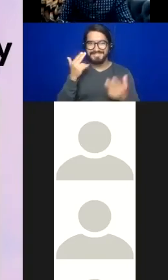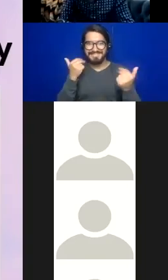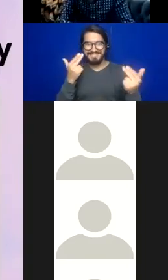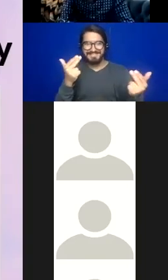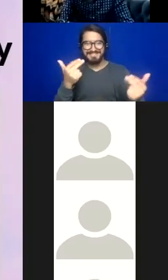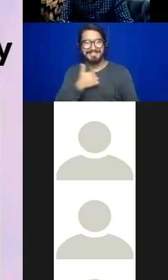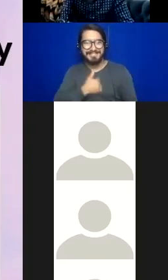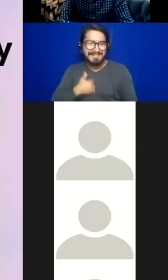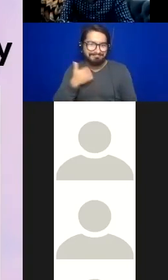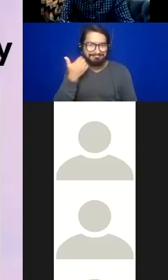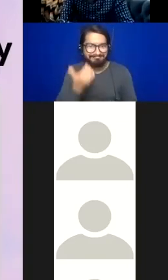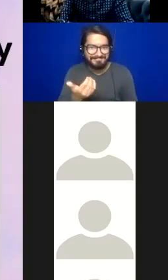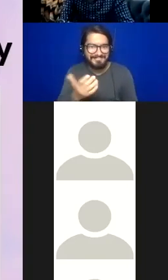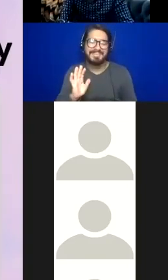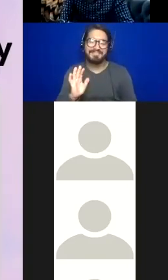shy.